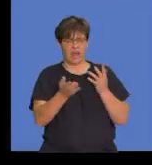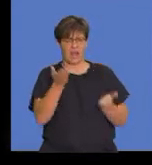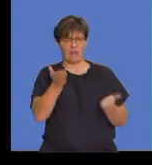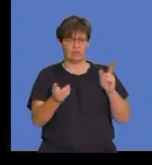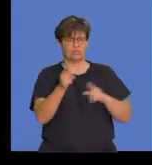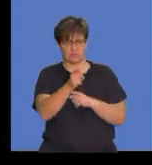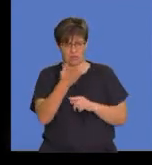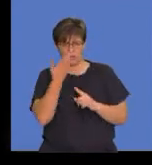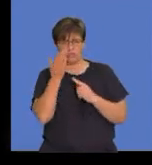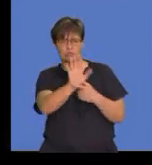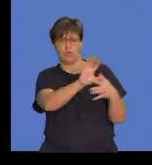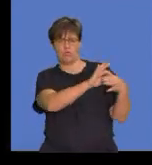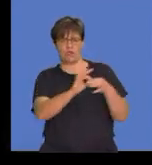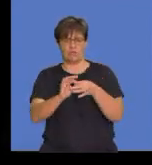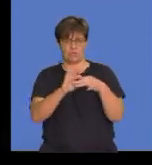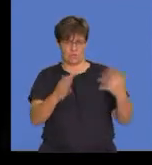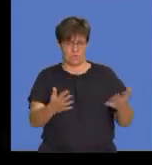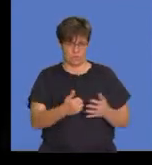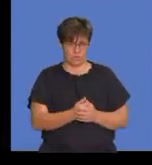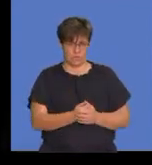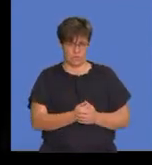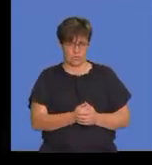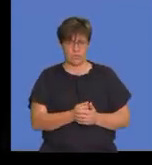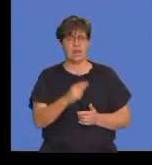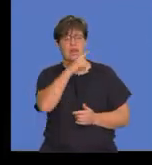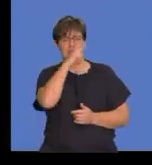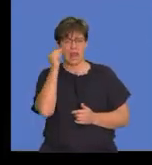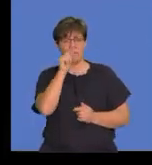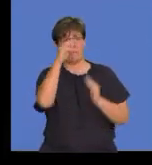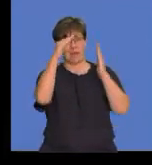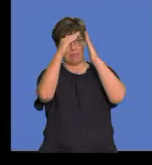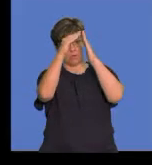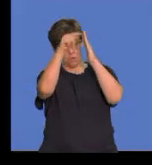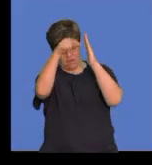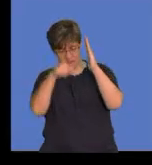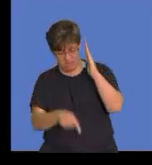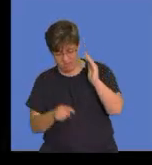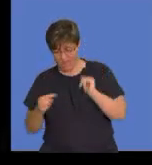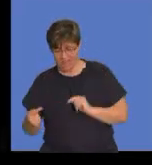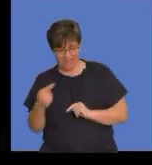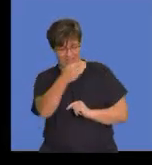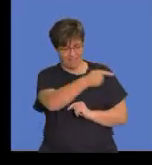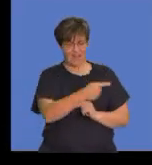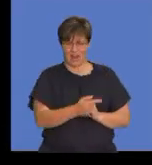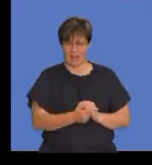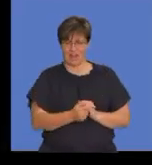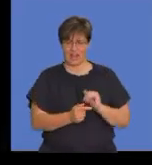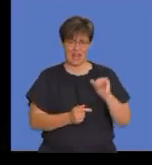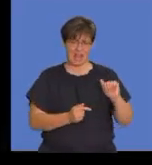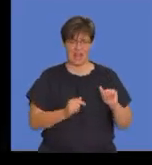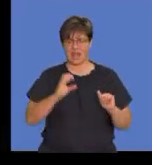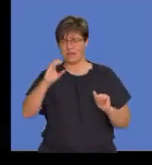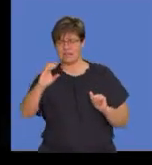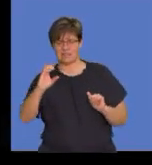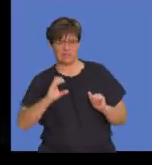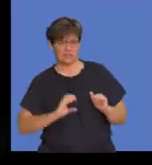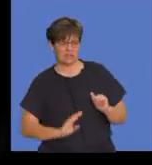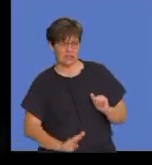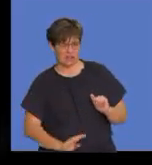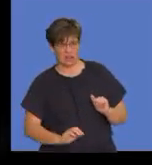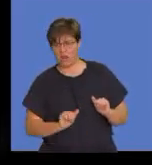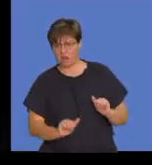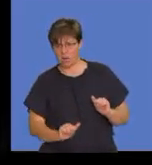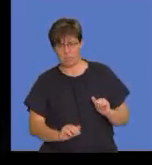relationship. As you remember, I said we name the sides according to the opposite vertices. So